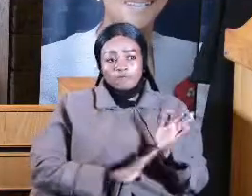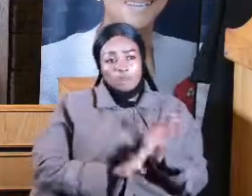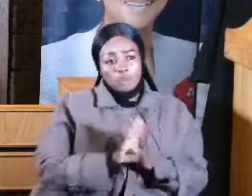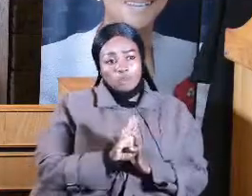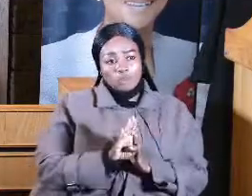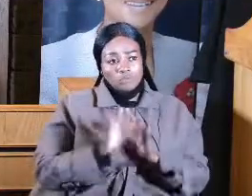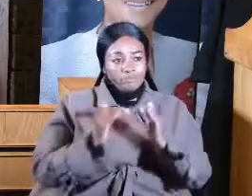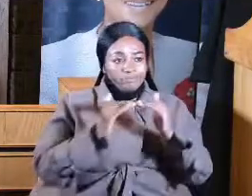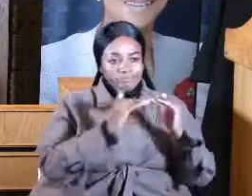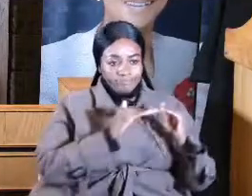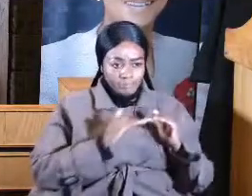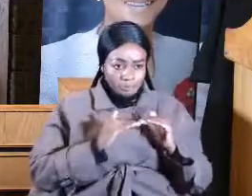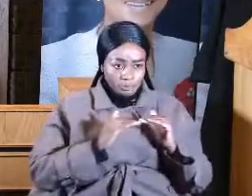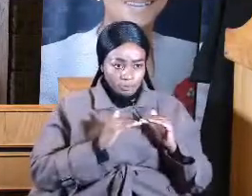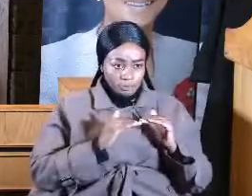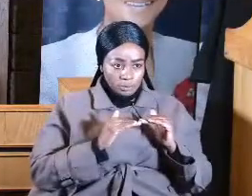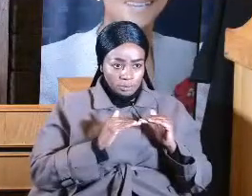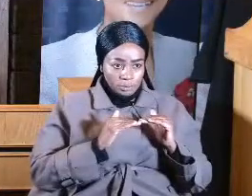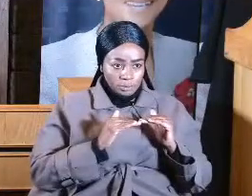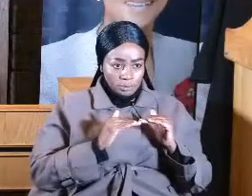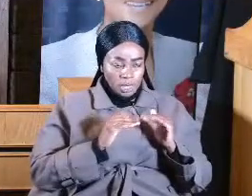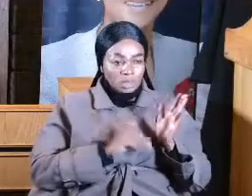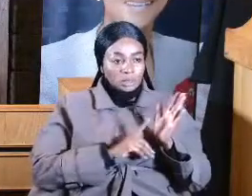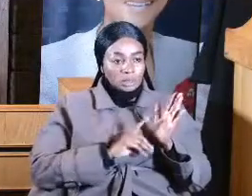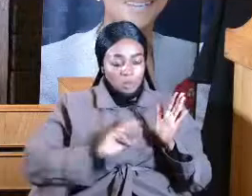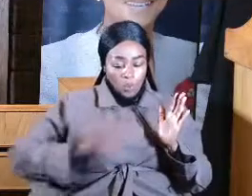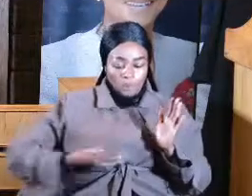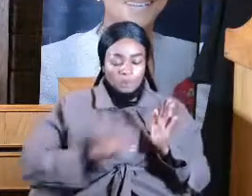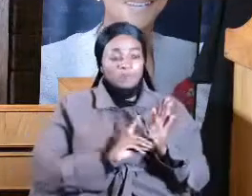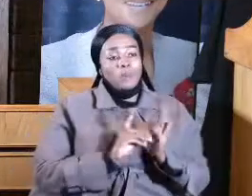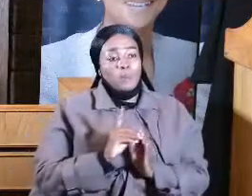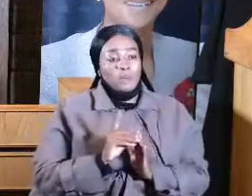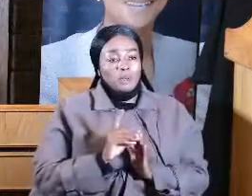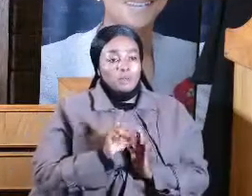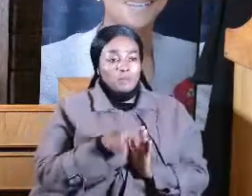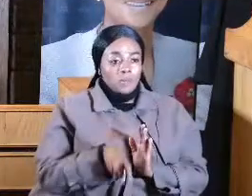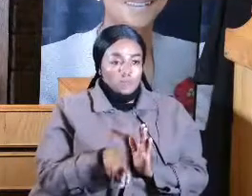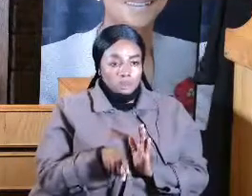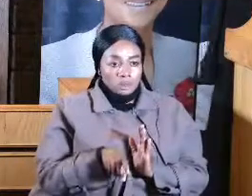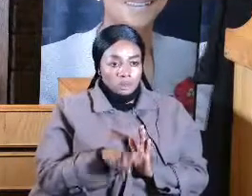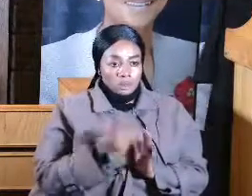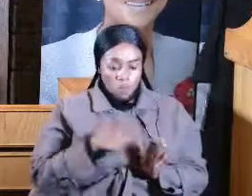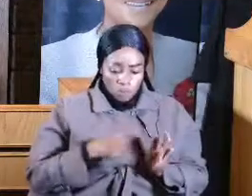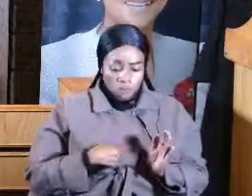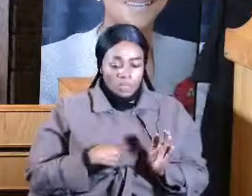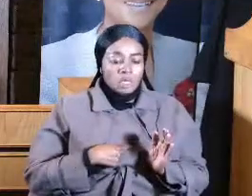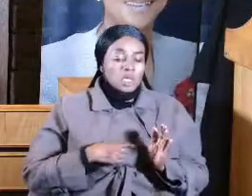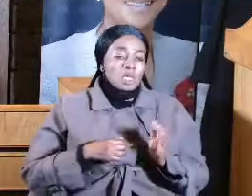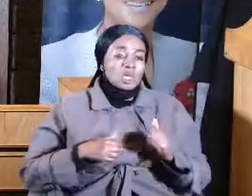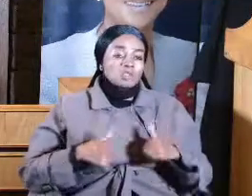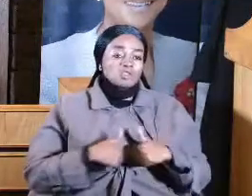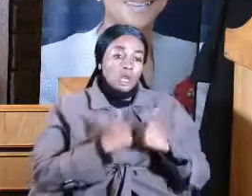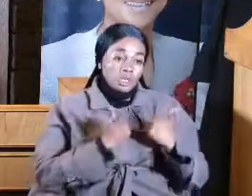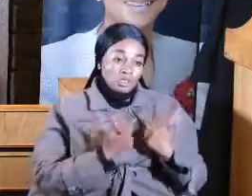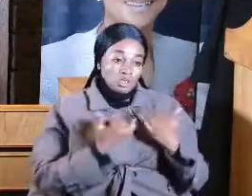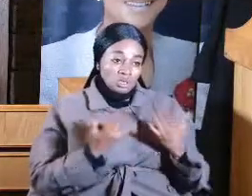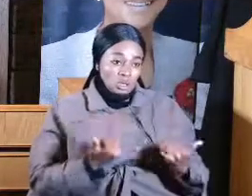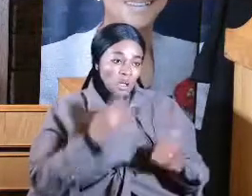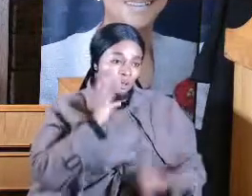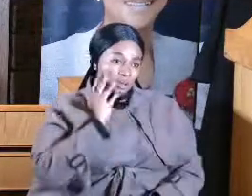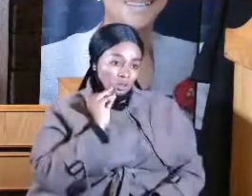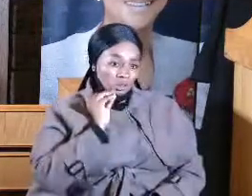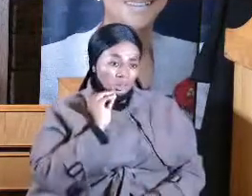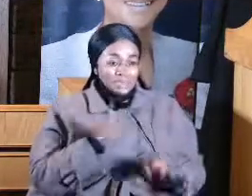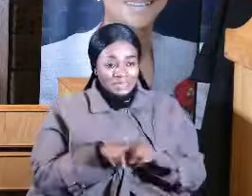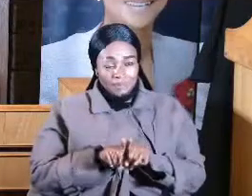equality and women's development. We have challenges in the country, in the